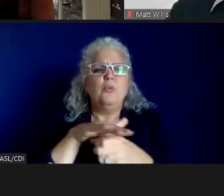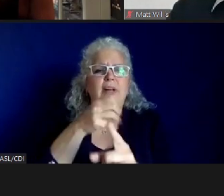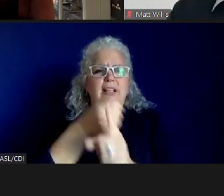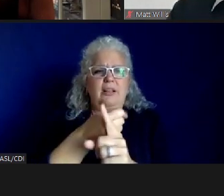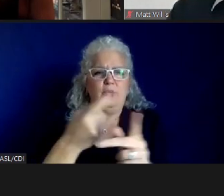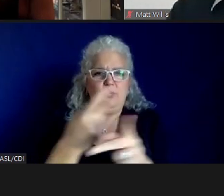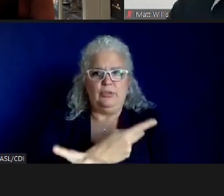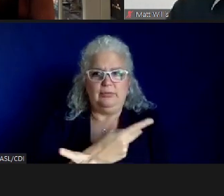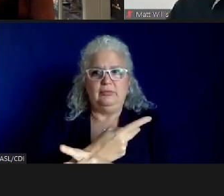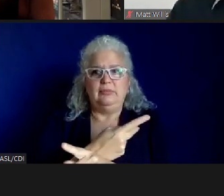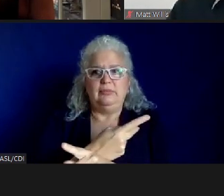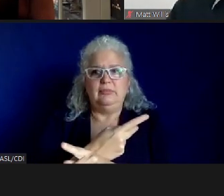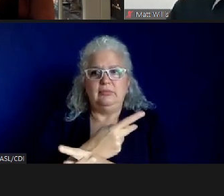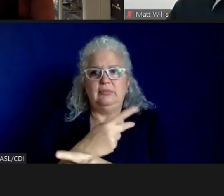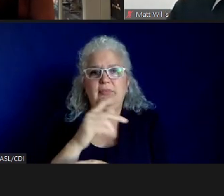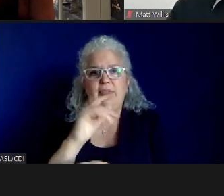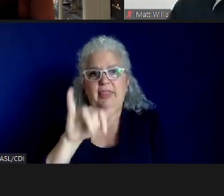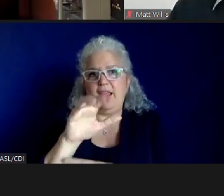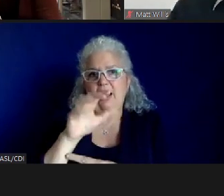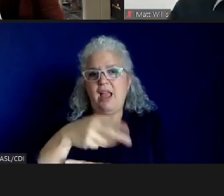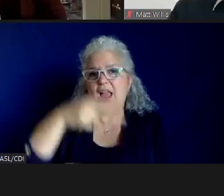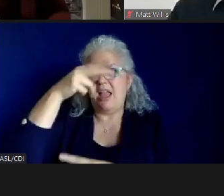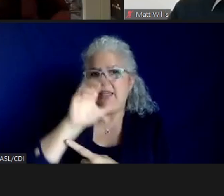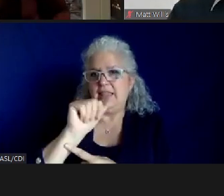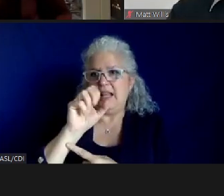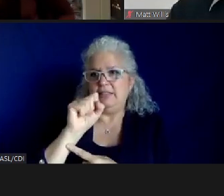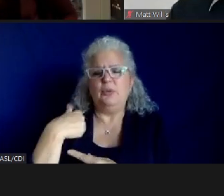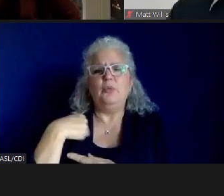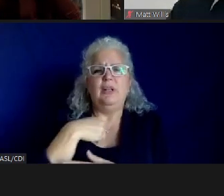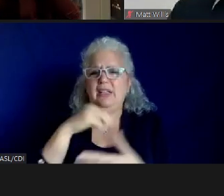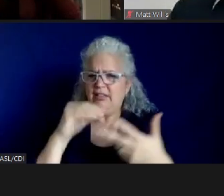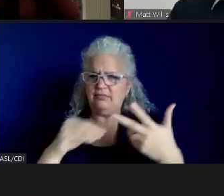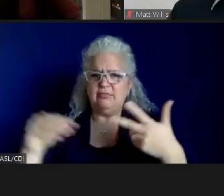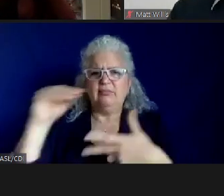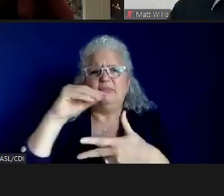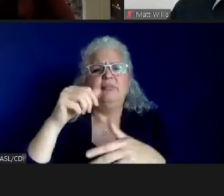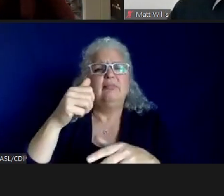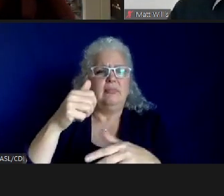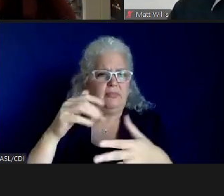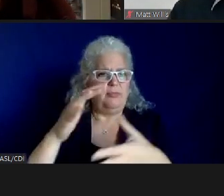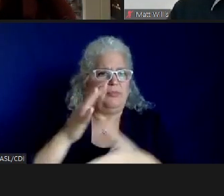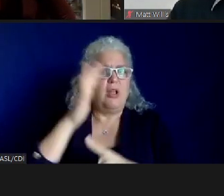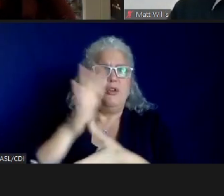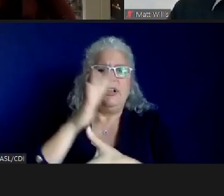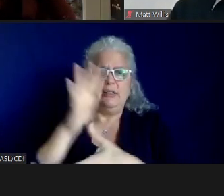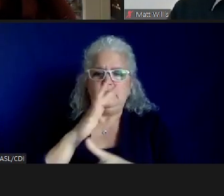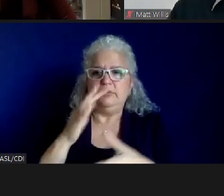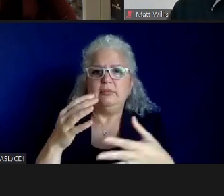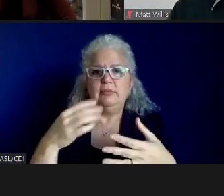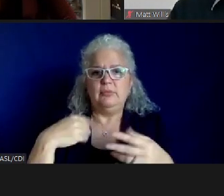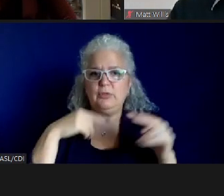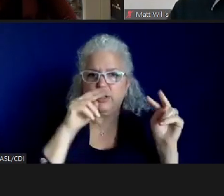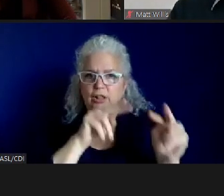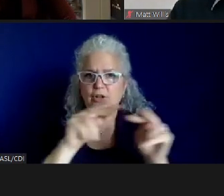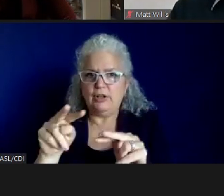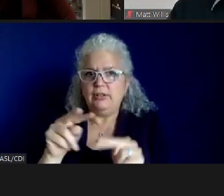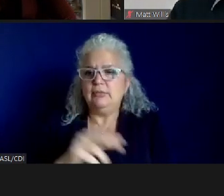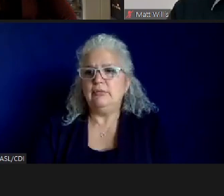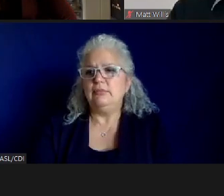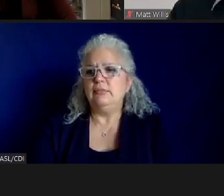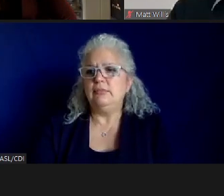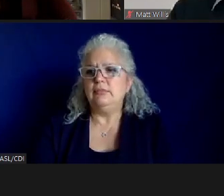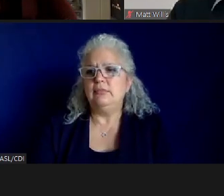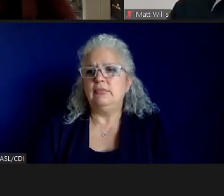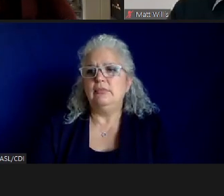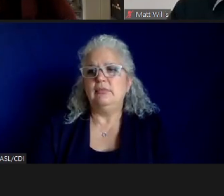can prioritize those communities within the rubric that we're following. I think that, just the other thing to add on to